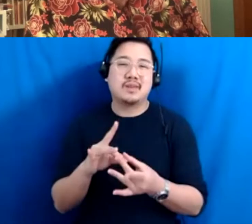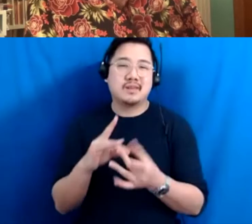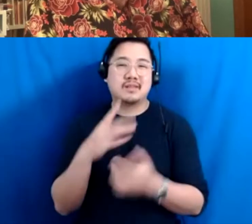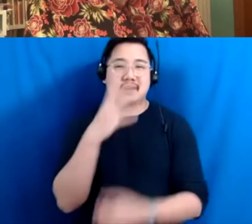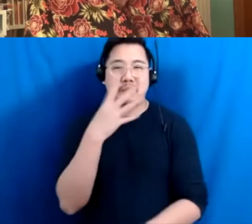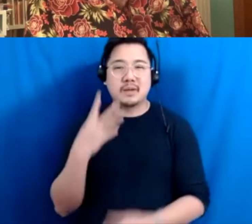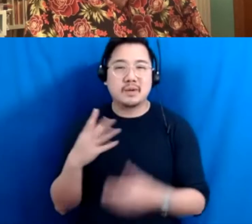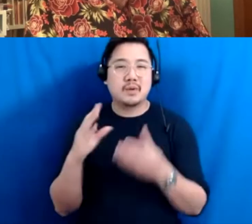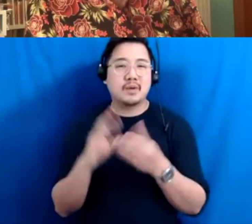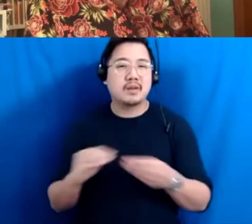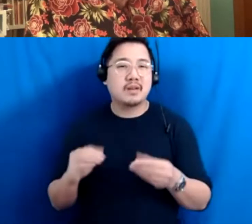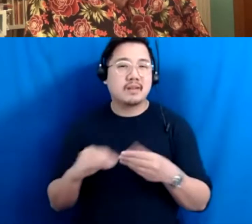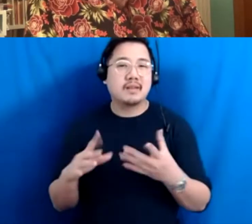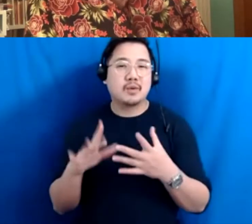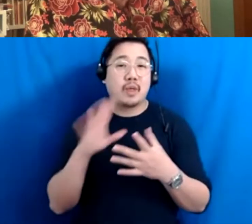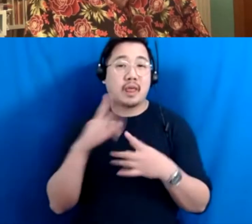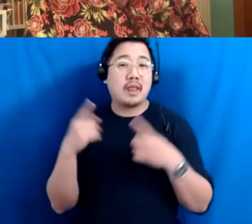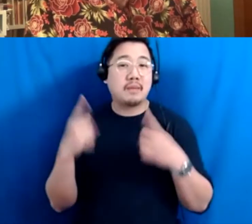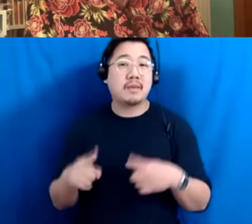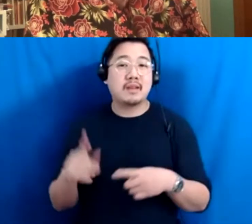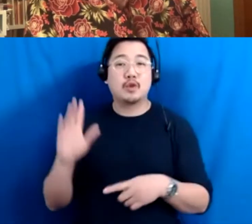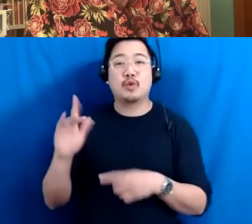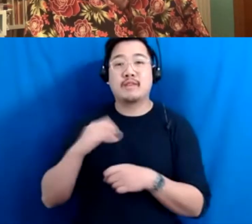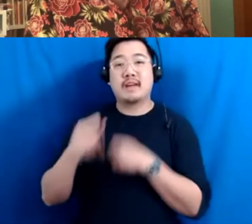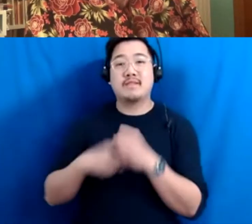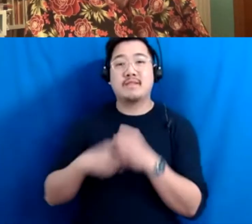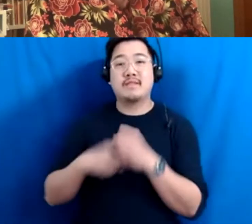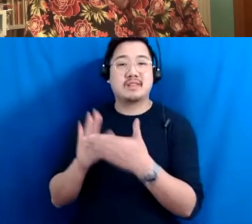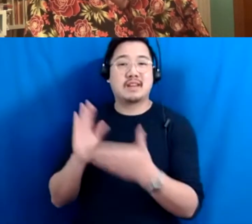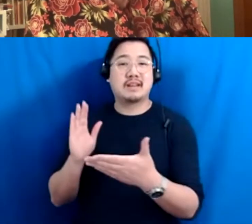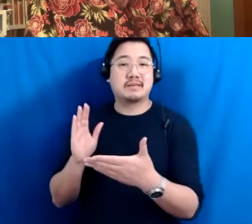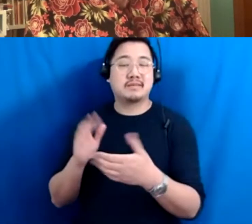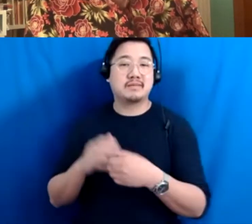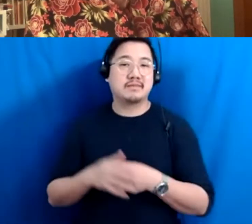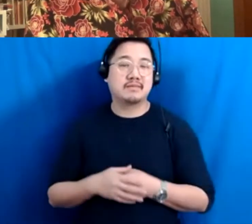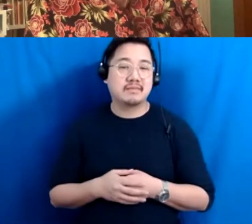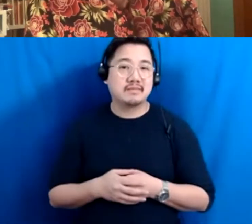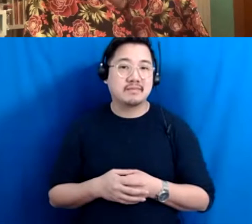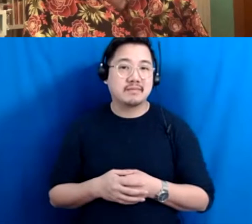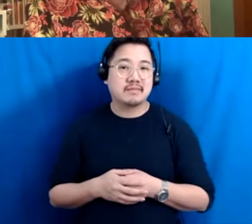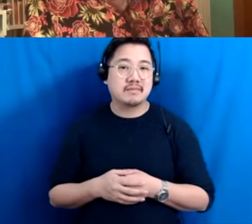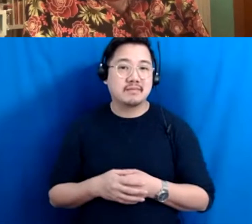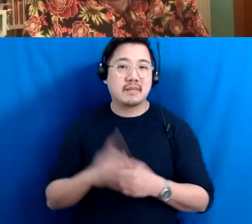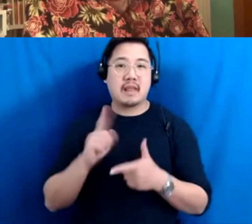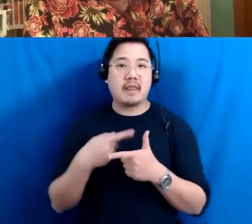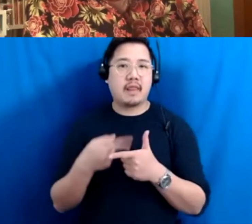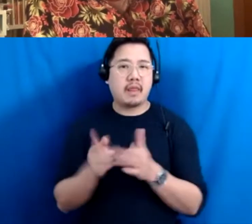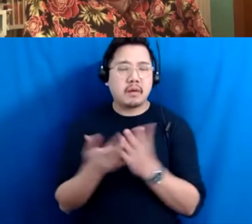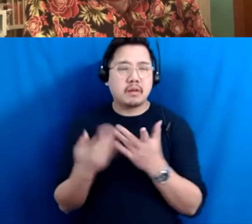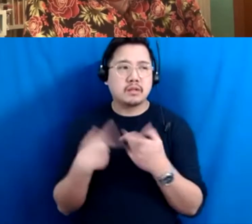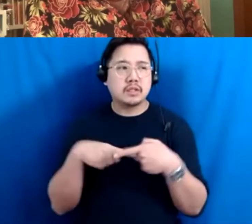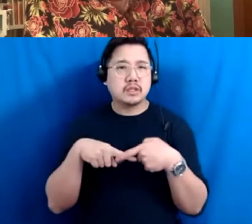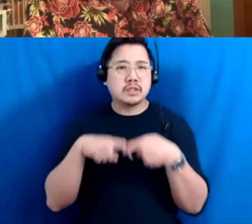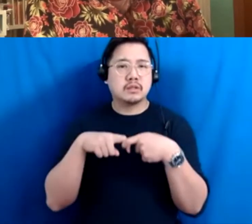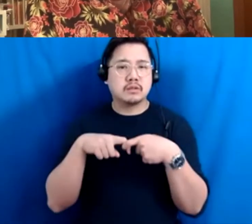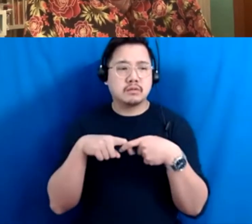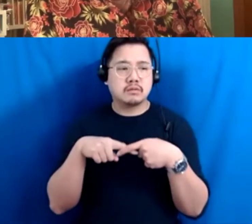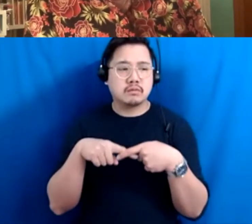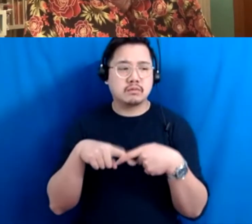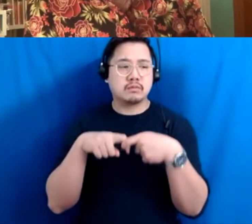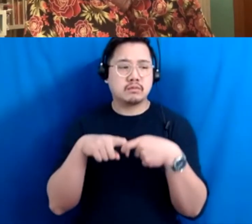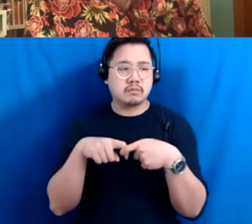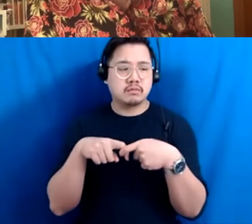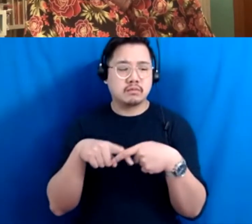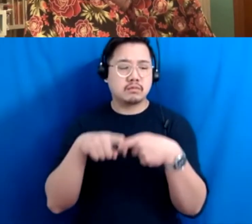took place, would take place over 25 years. And then I kept stalling on it, and it kept being not what I wanted it